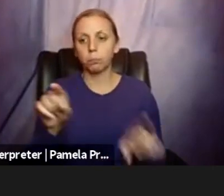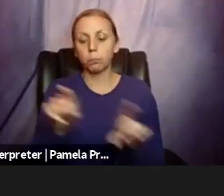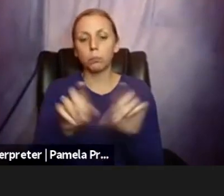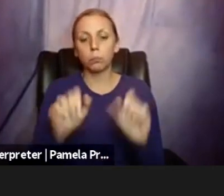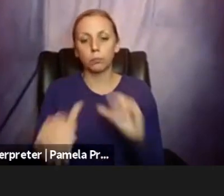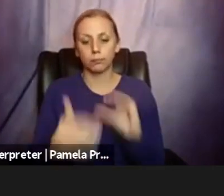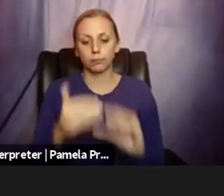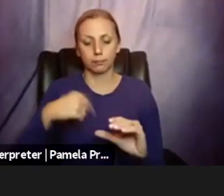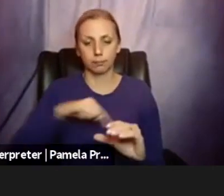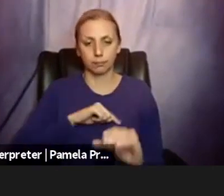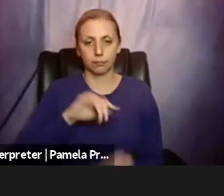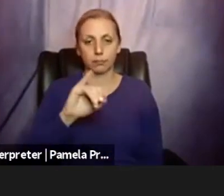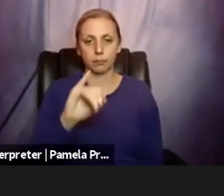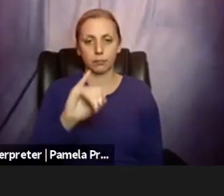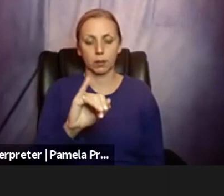at